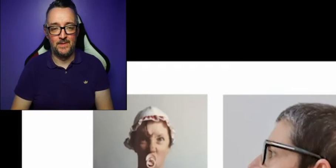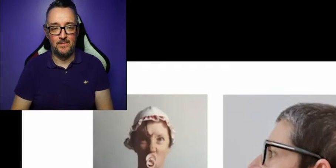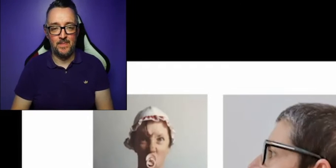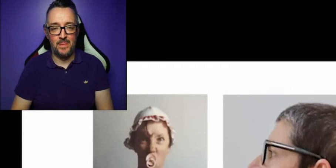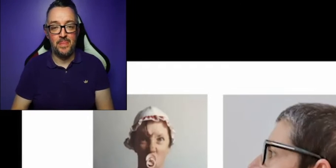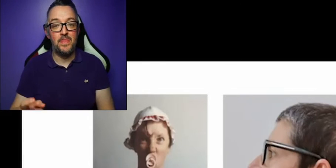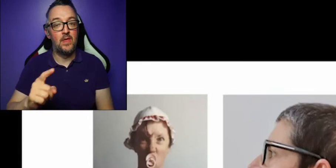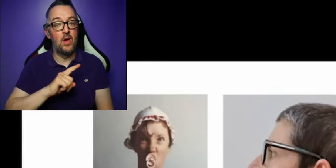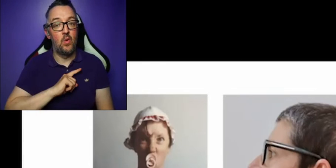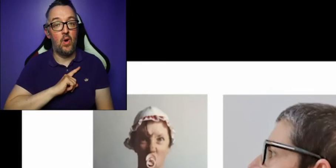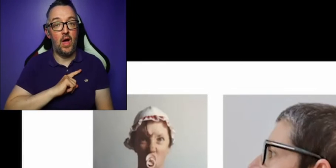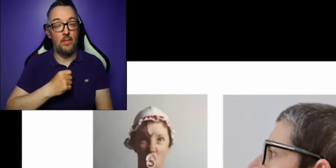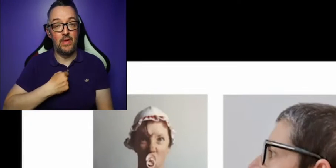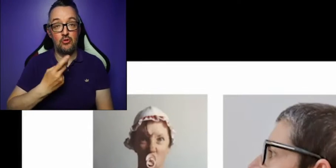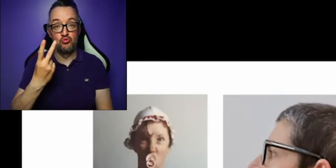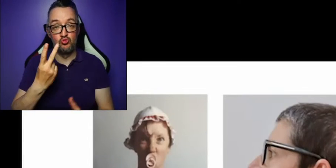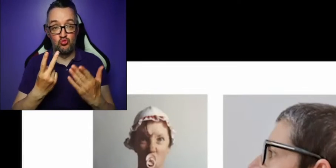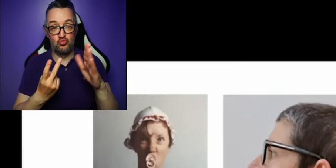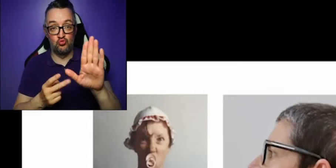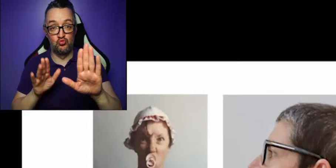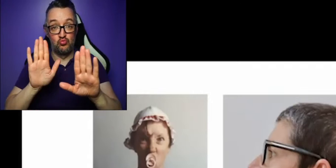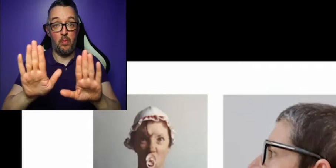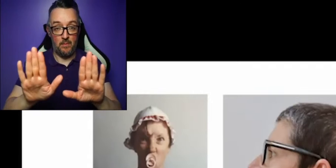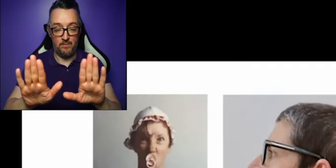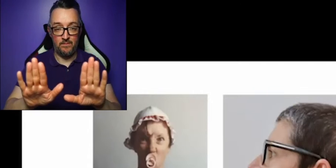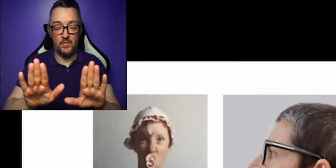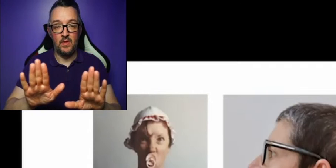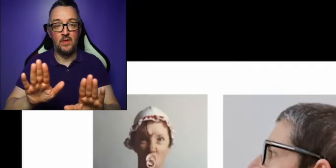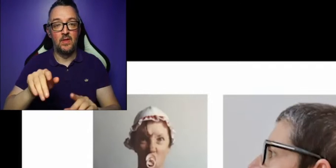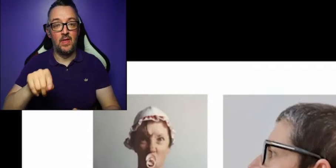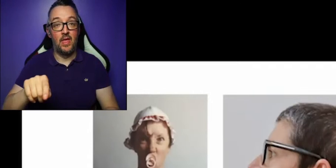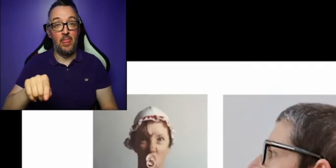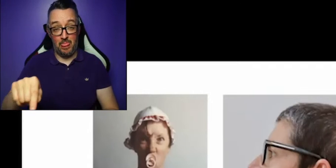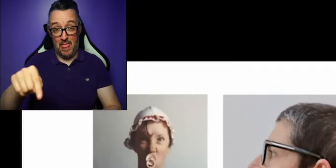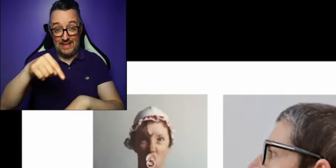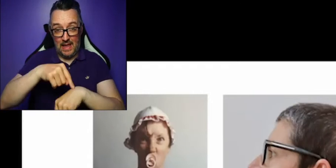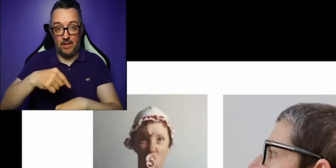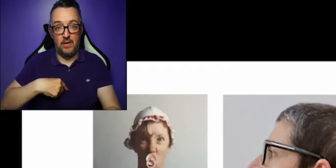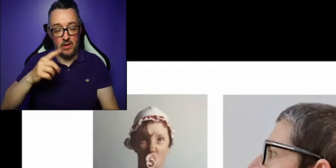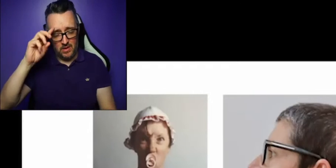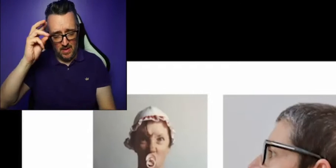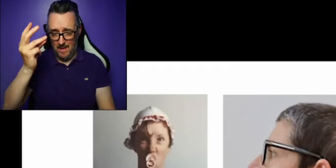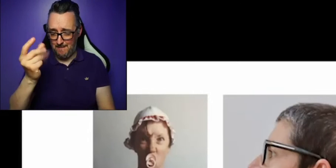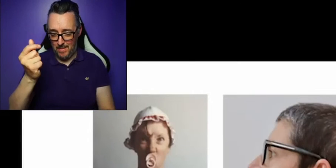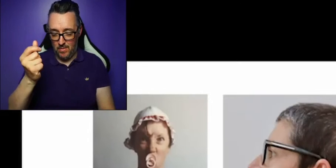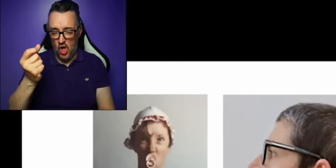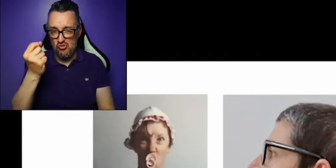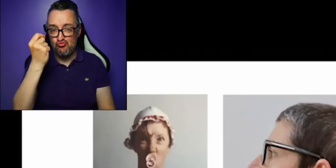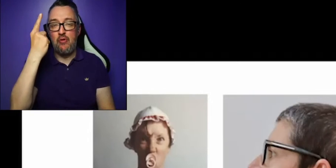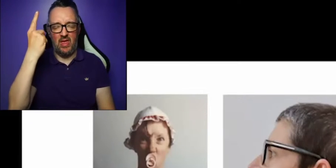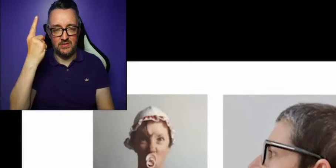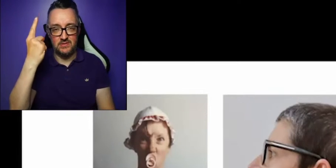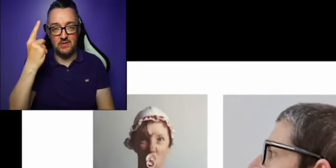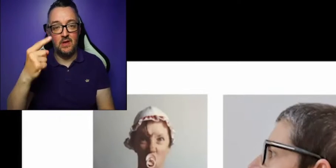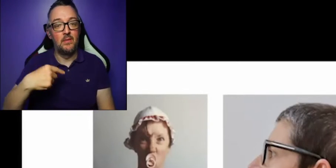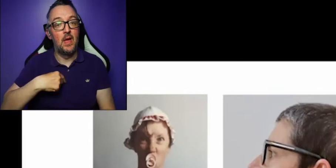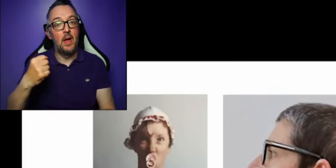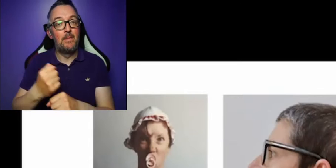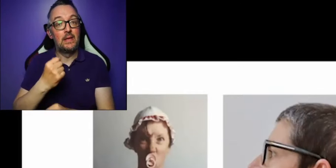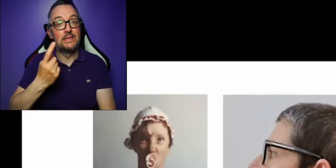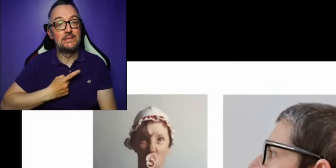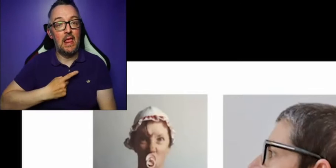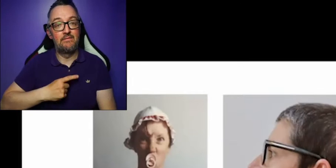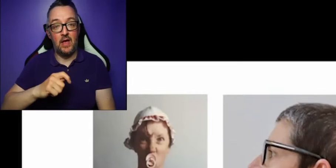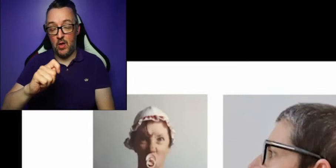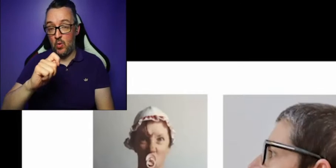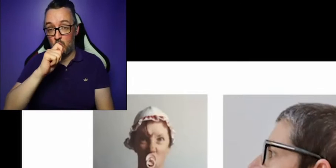so the reason I put these two images together was that this was the eureka moment. So I made the image of